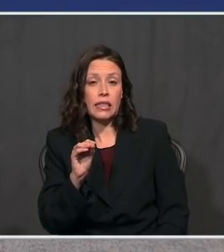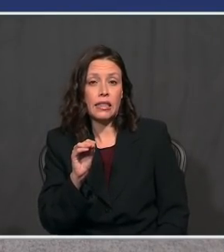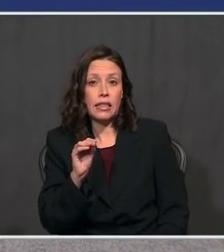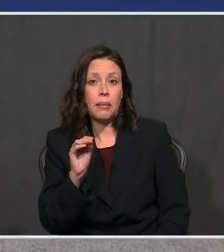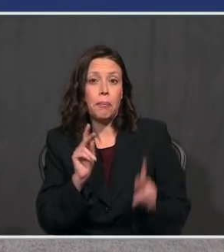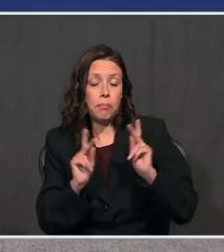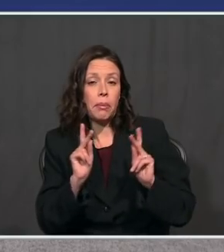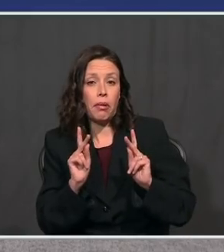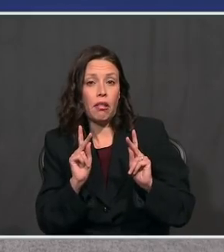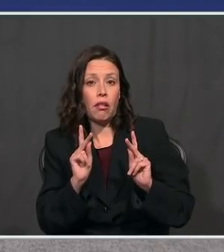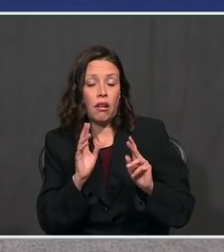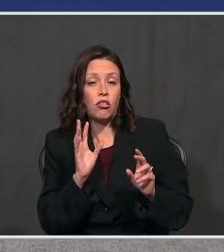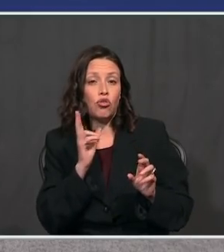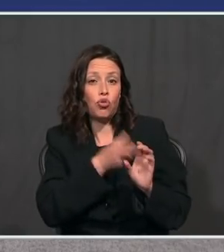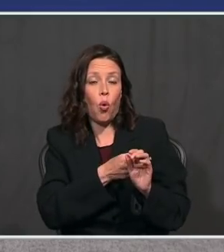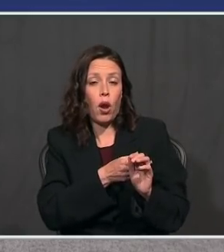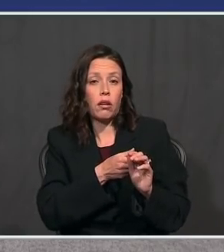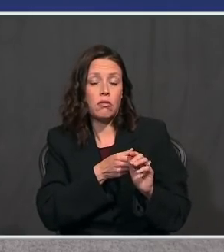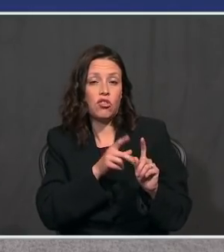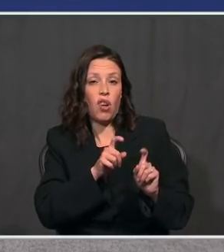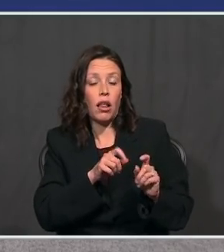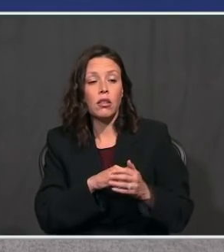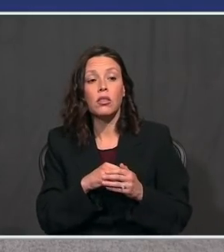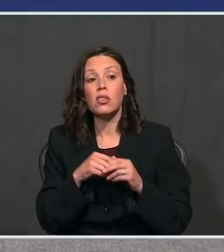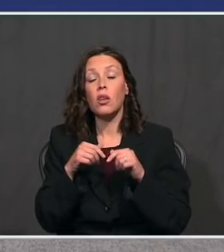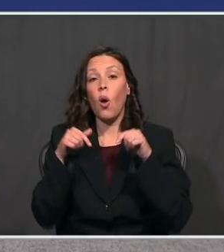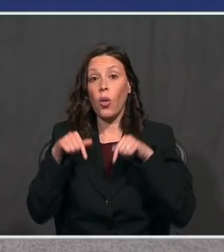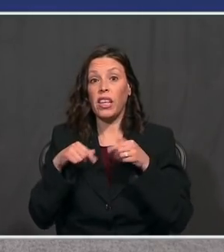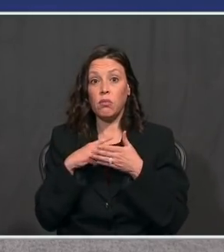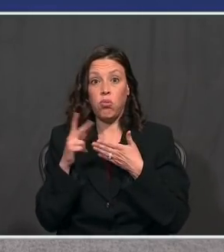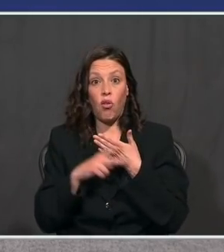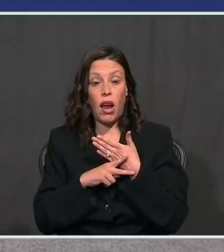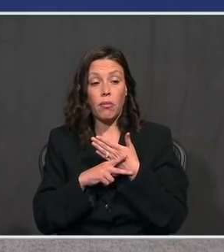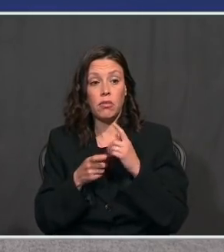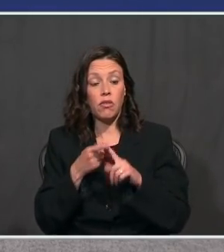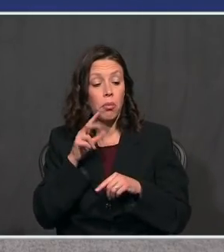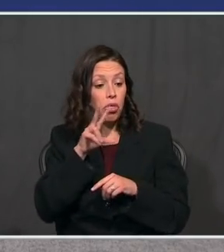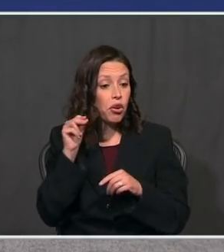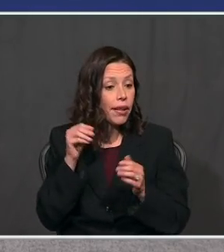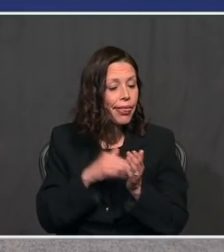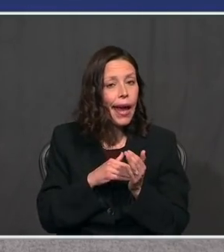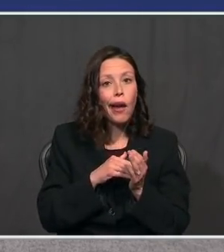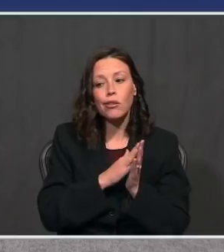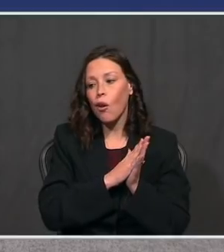21,750 people enrolled. So these programs with from 30,000